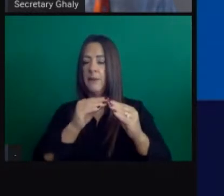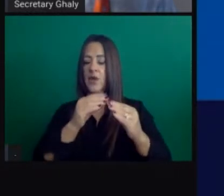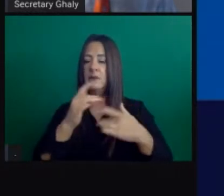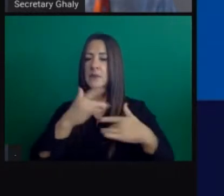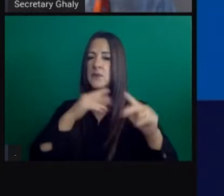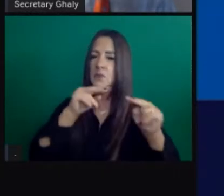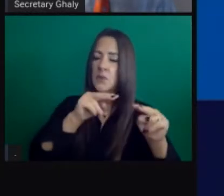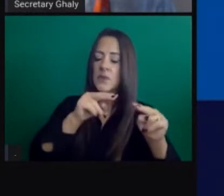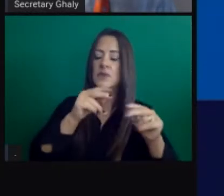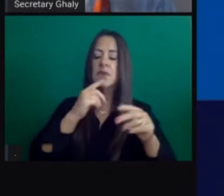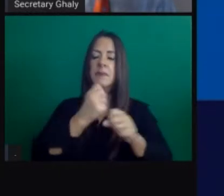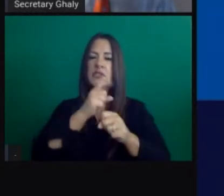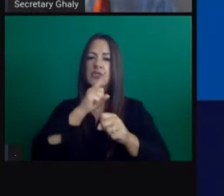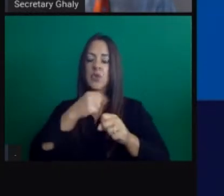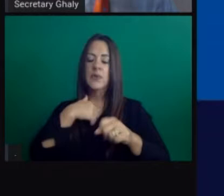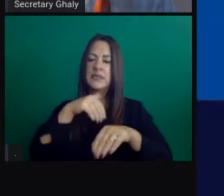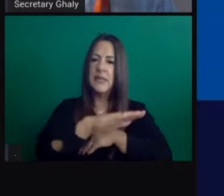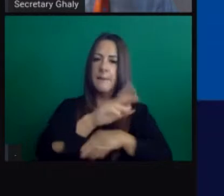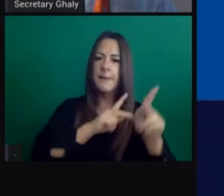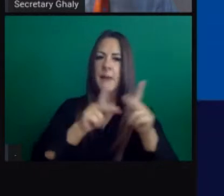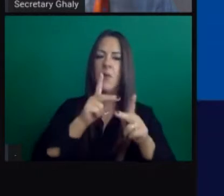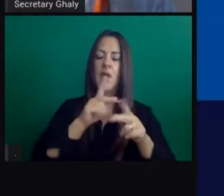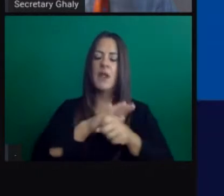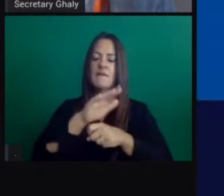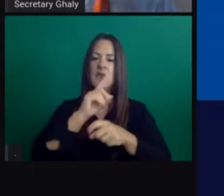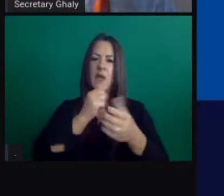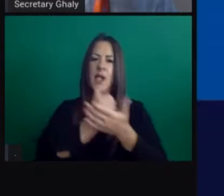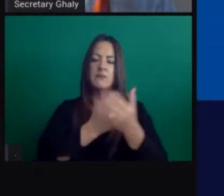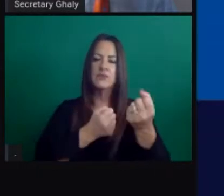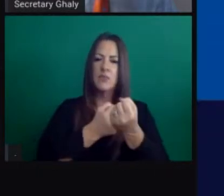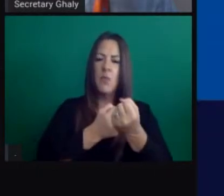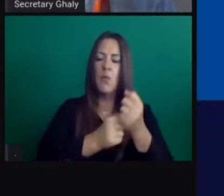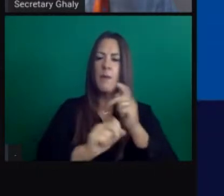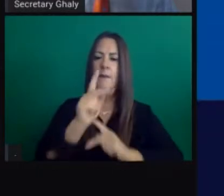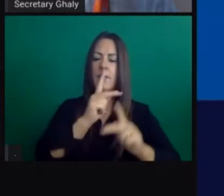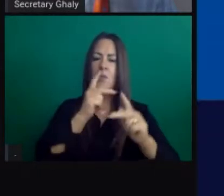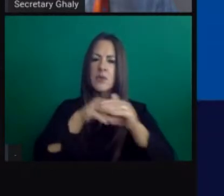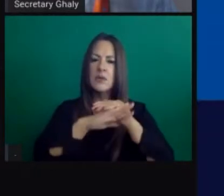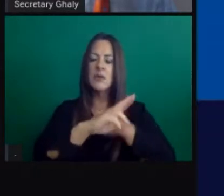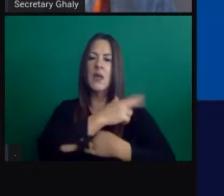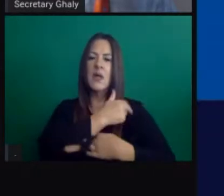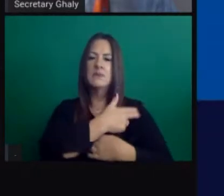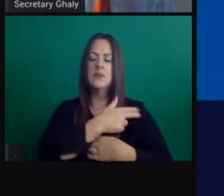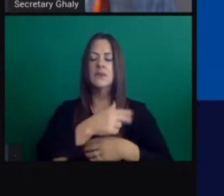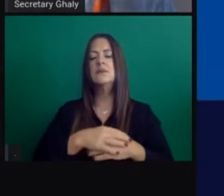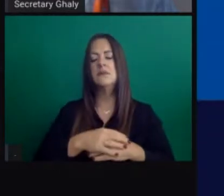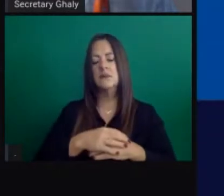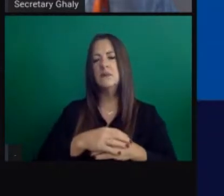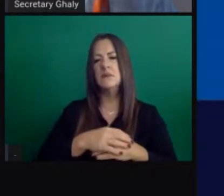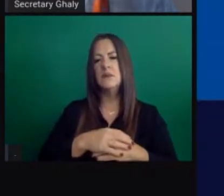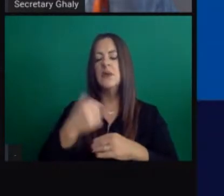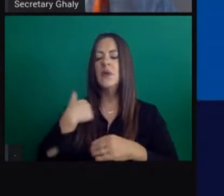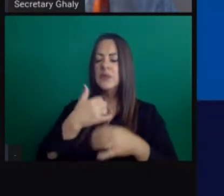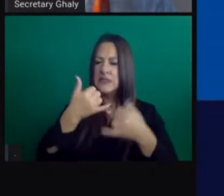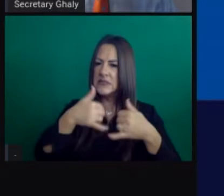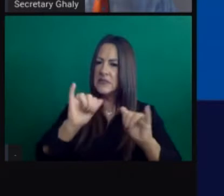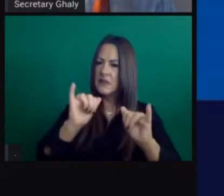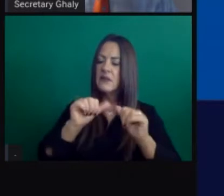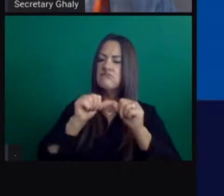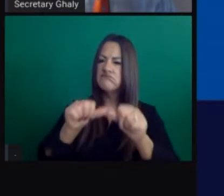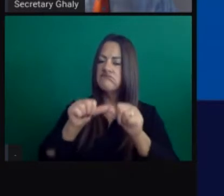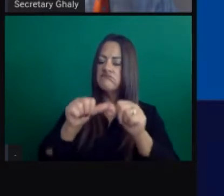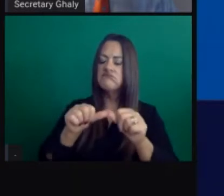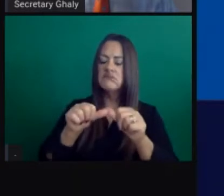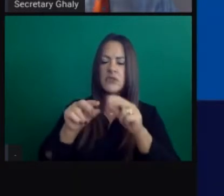able to continue to manage this surge. We also continue to work in some